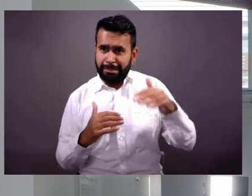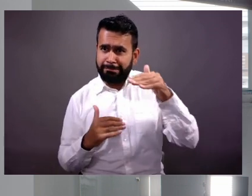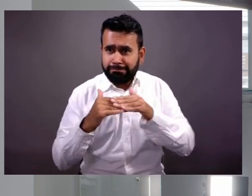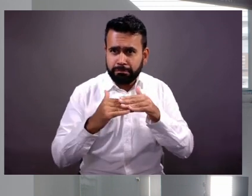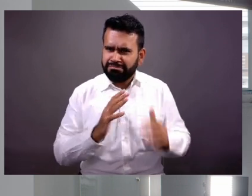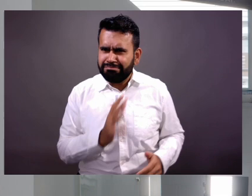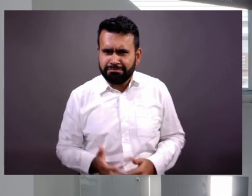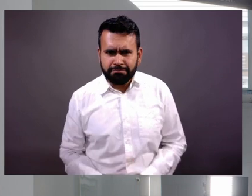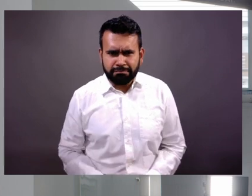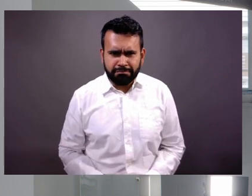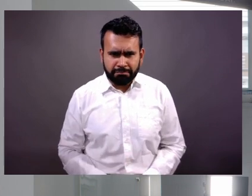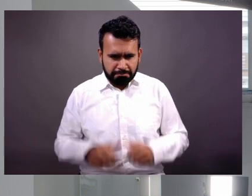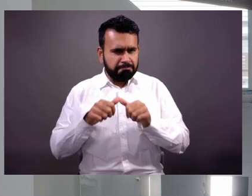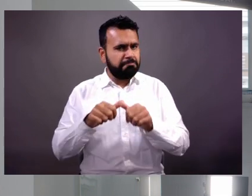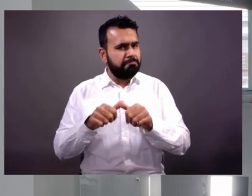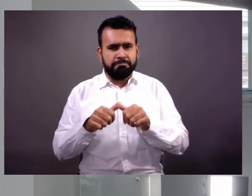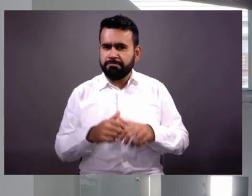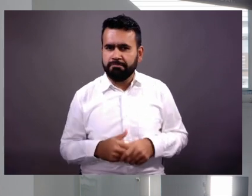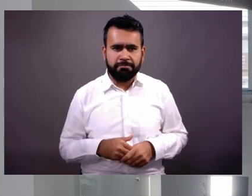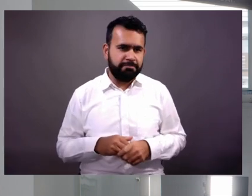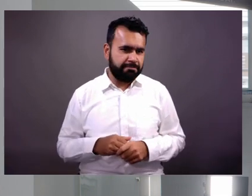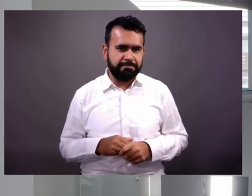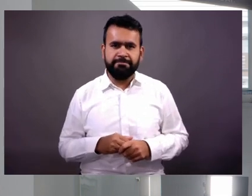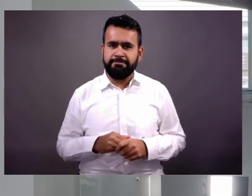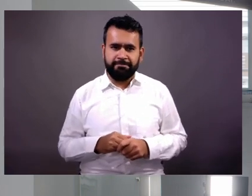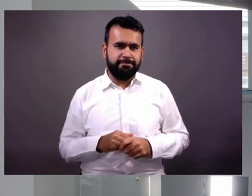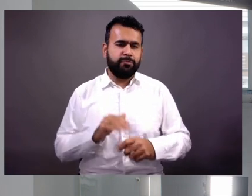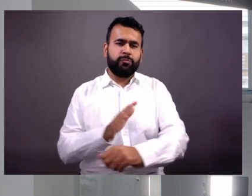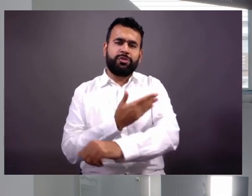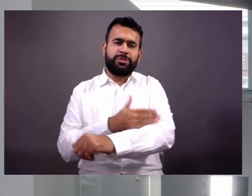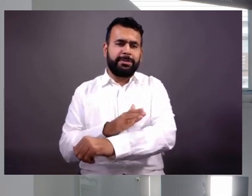Find the groove. 6, 7, 8.